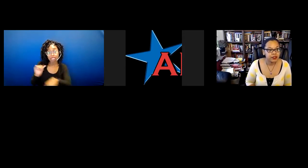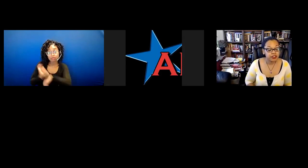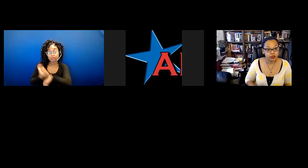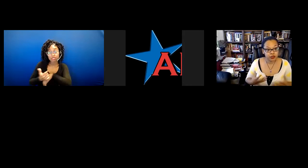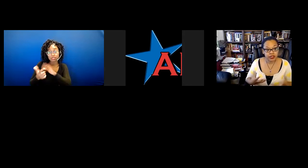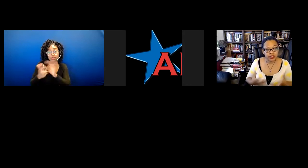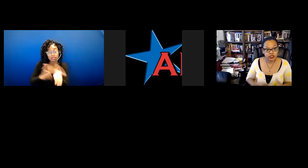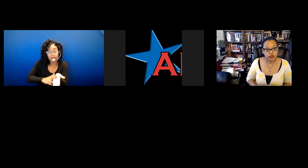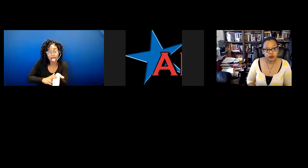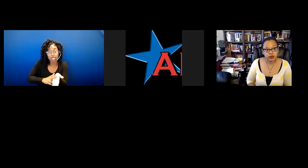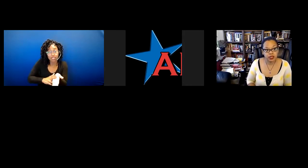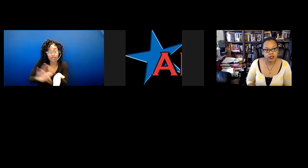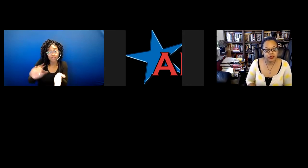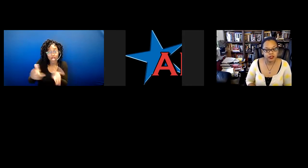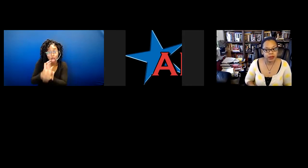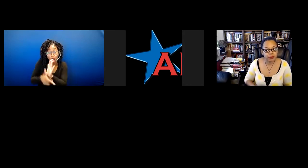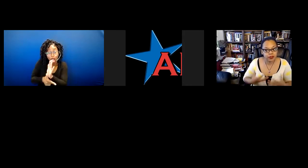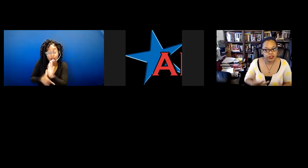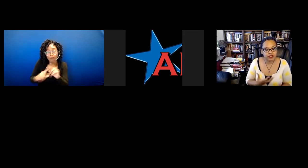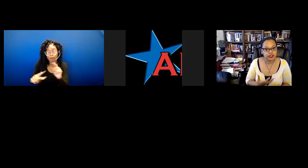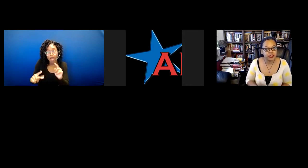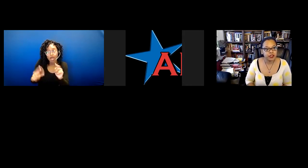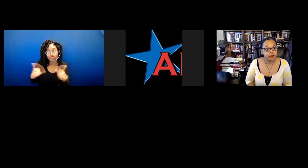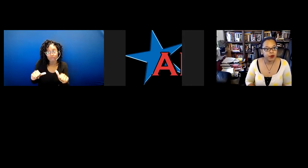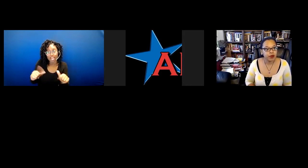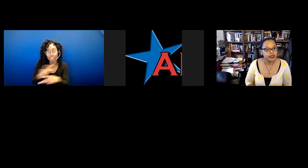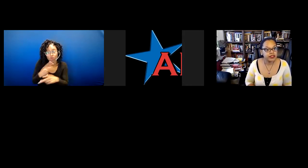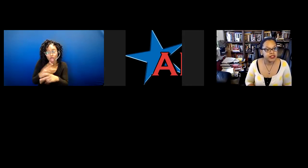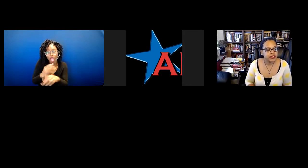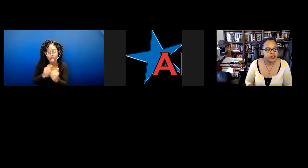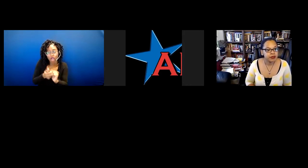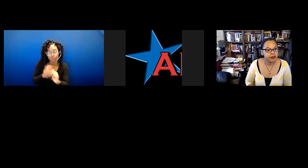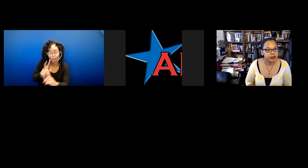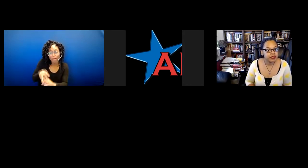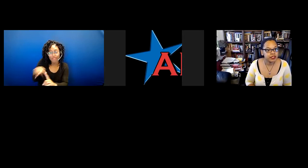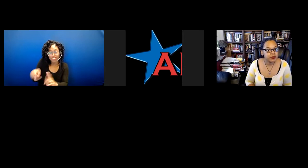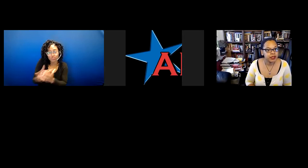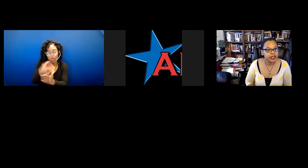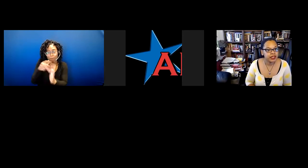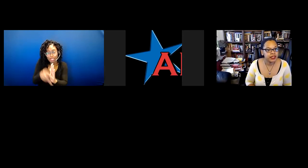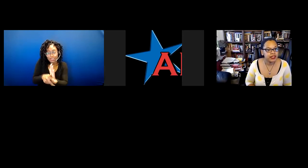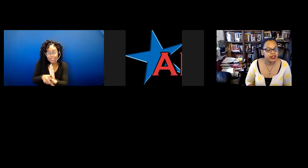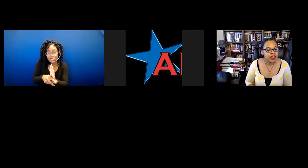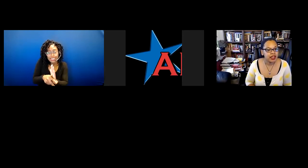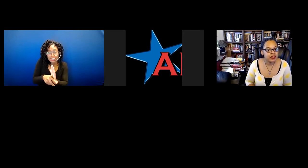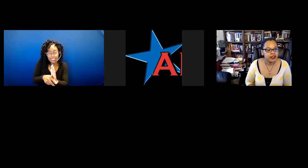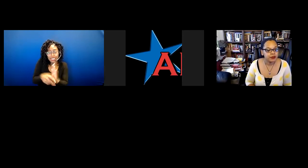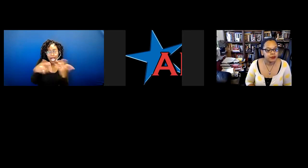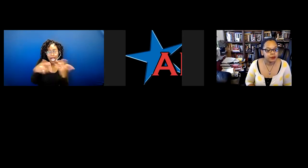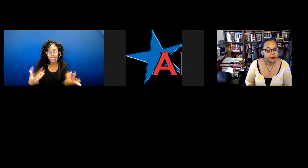were still trying to grapple with this policy and implement it in a way